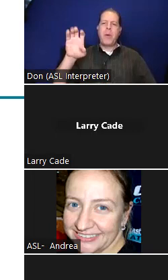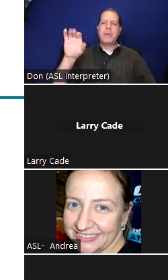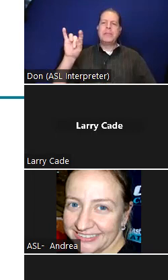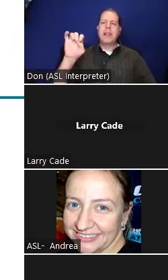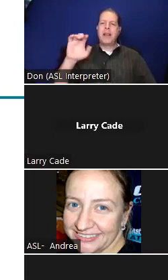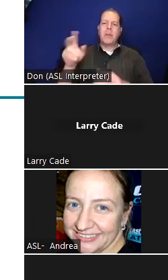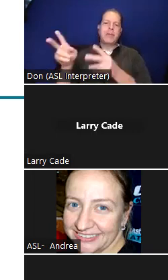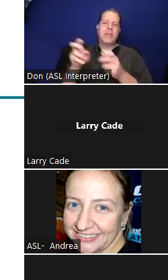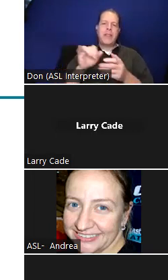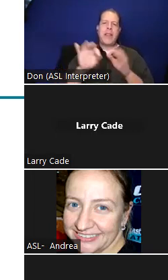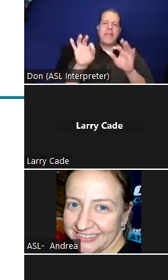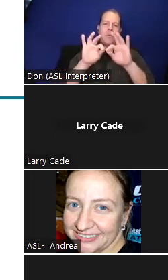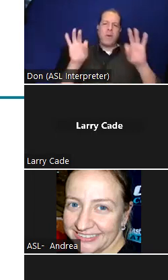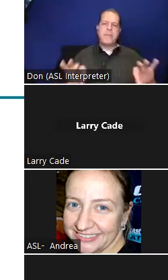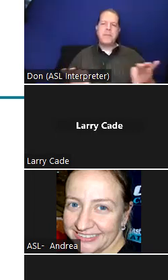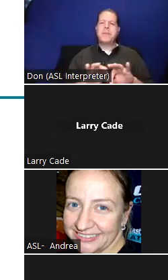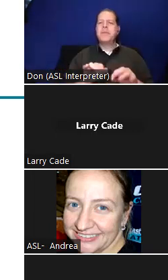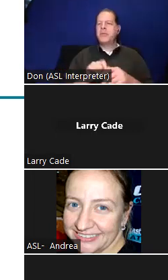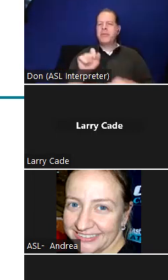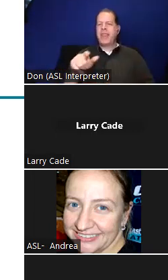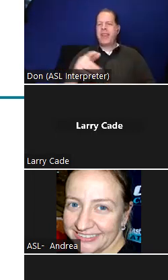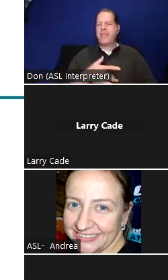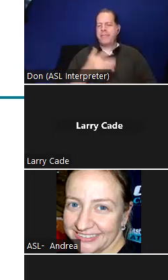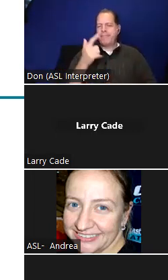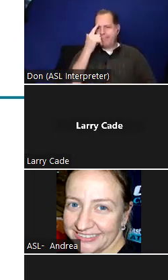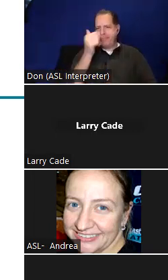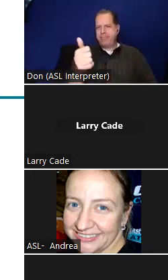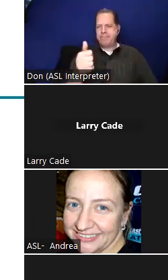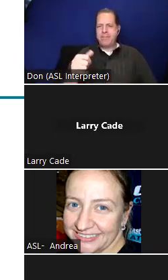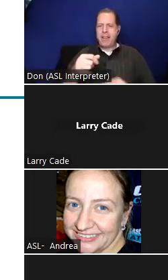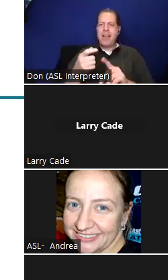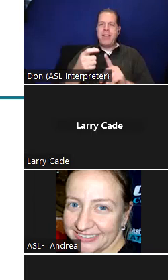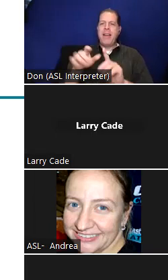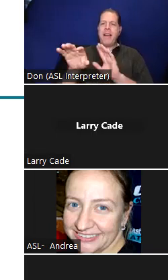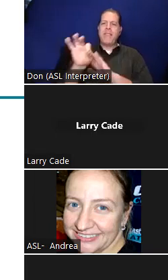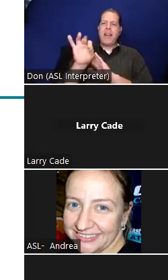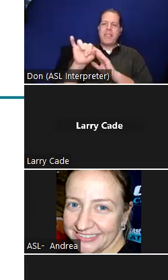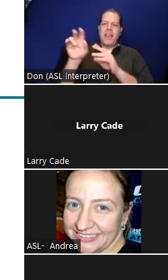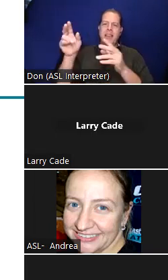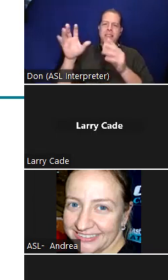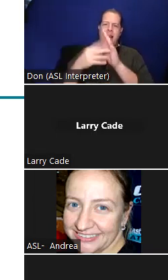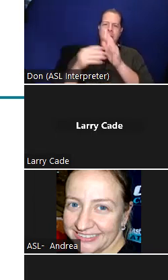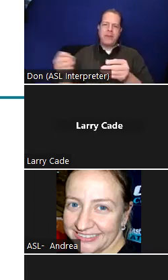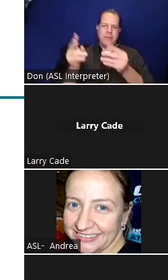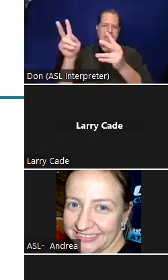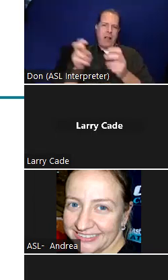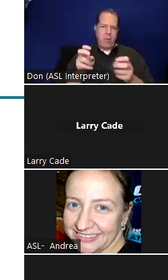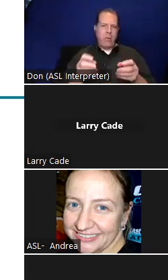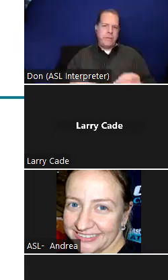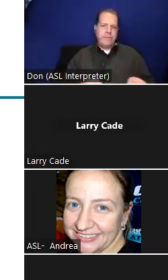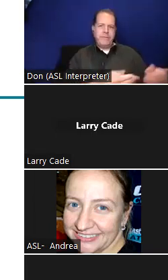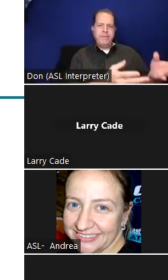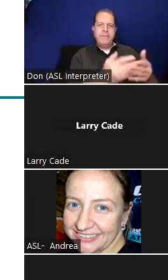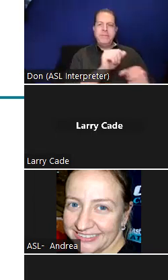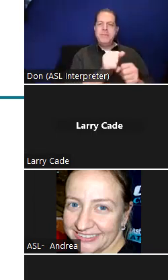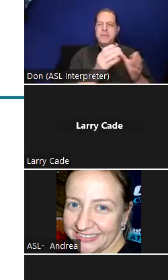copy of that form. And you guys can feel free to, find the copy there and download it for your employees as well. But once it